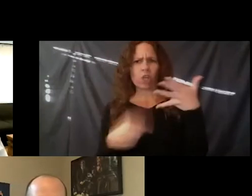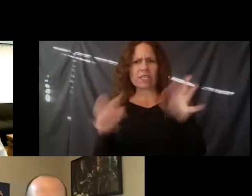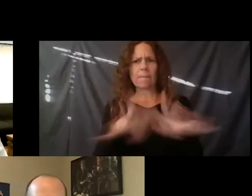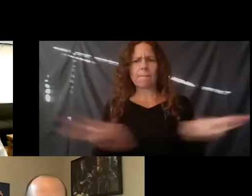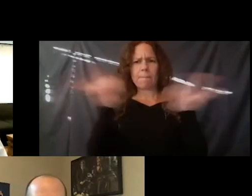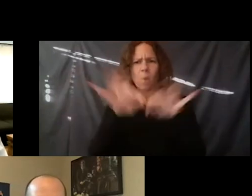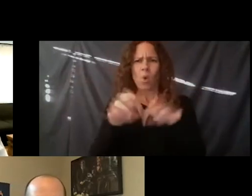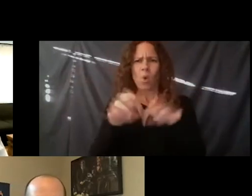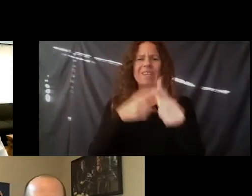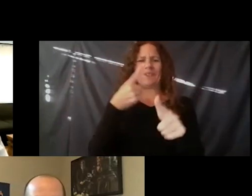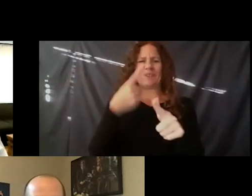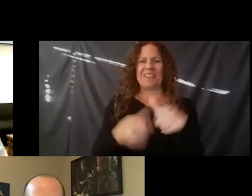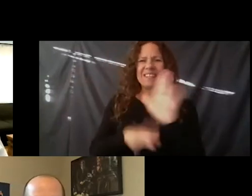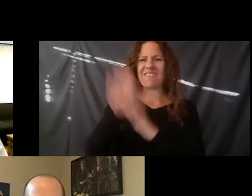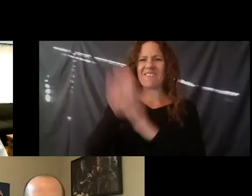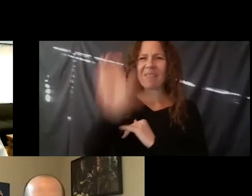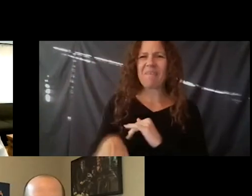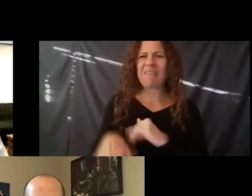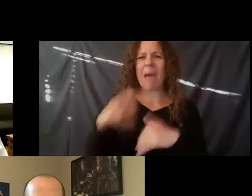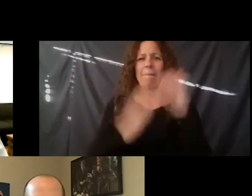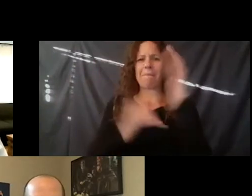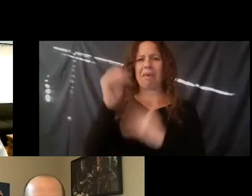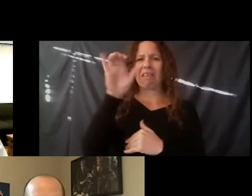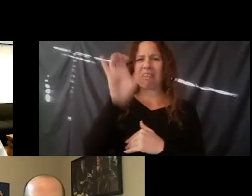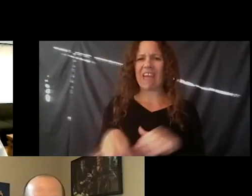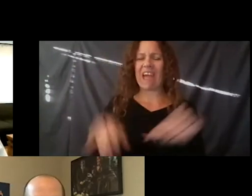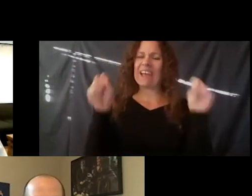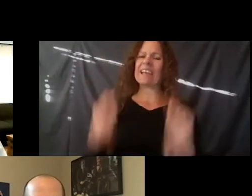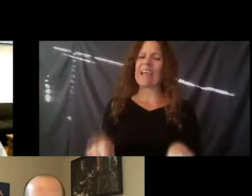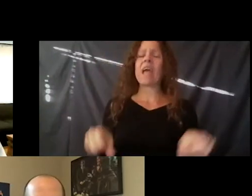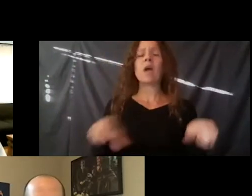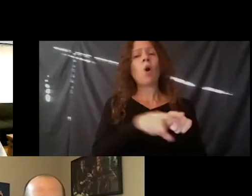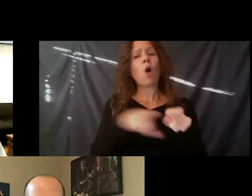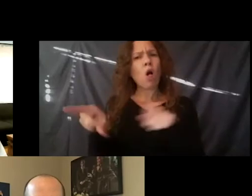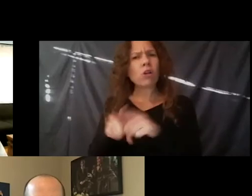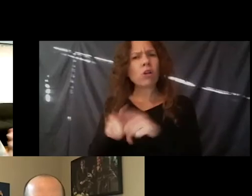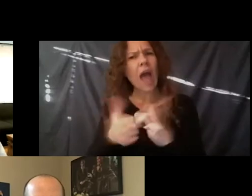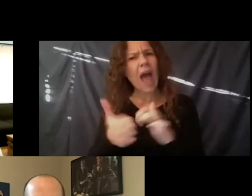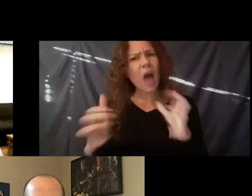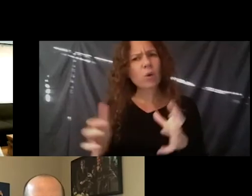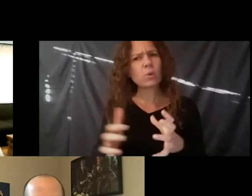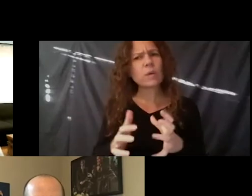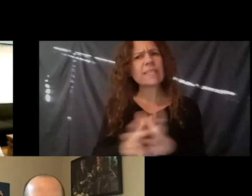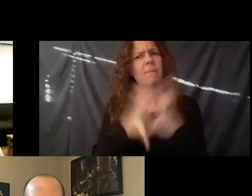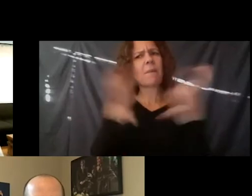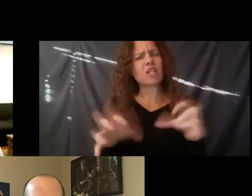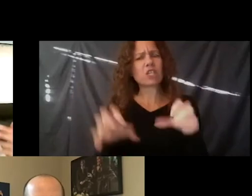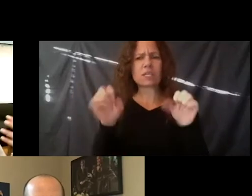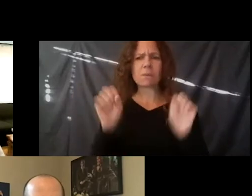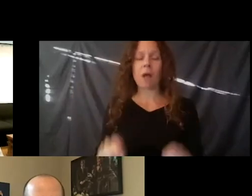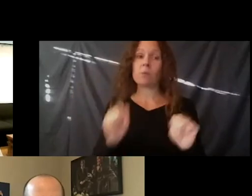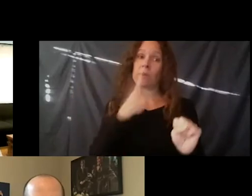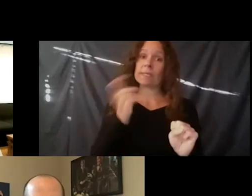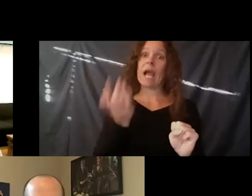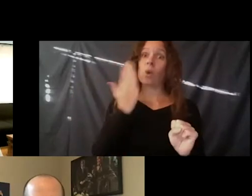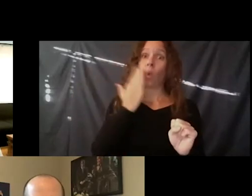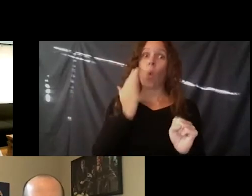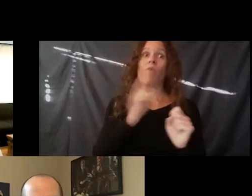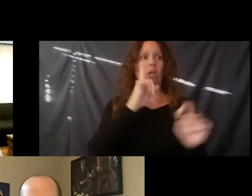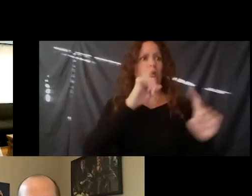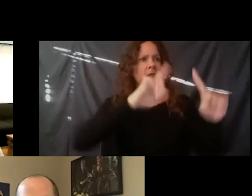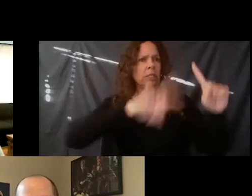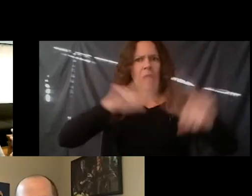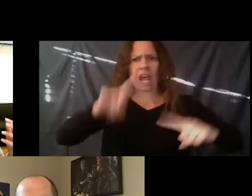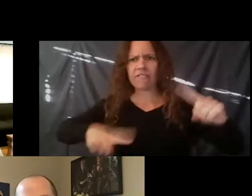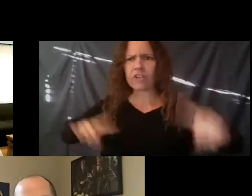that we've got to figure out how to keep and how to speak as much as possible. I know we're very diverse and we have a lot of different